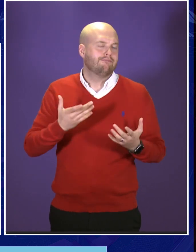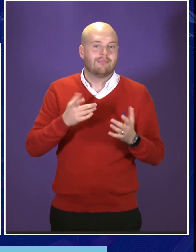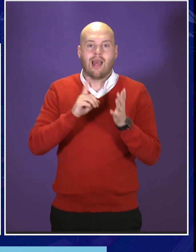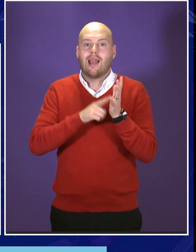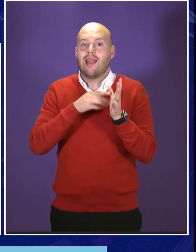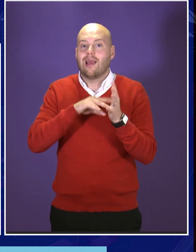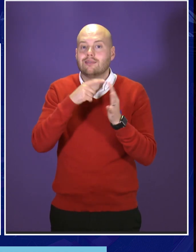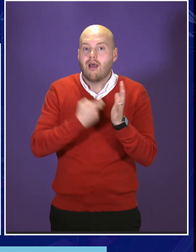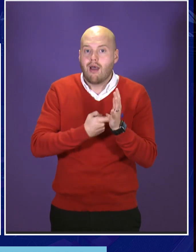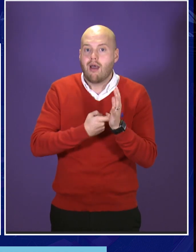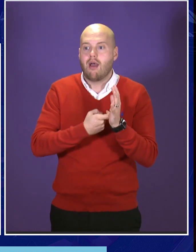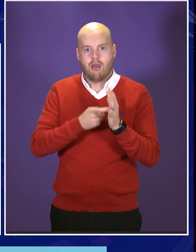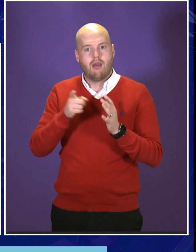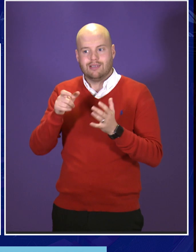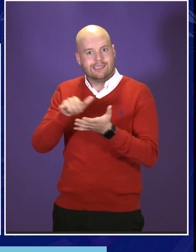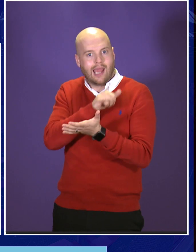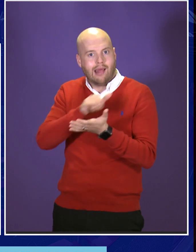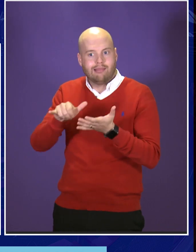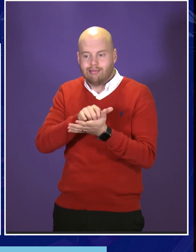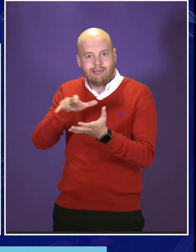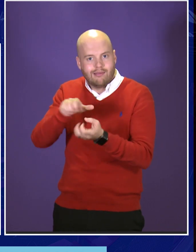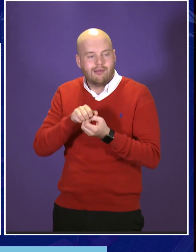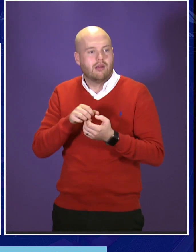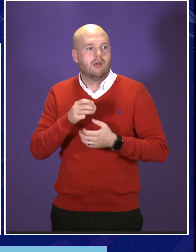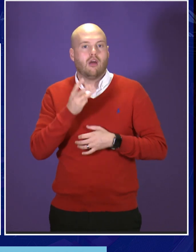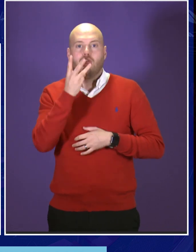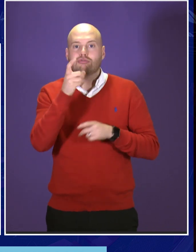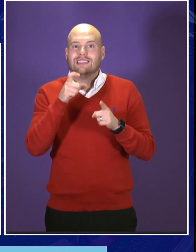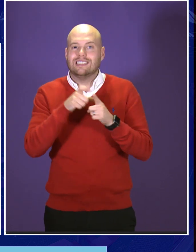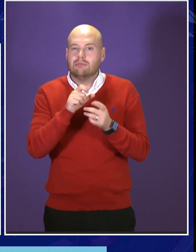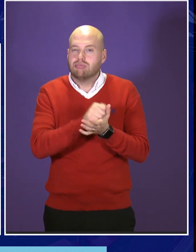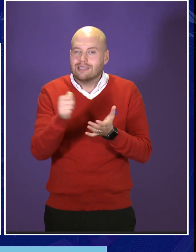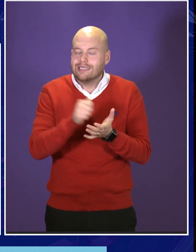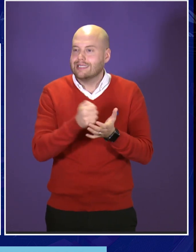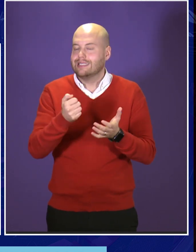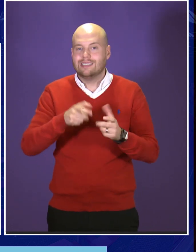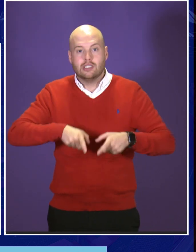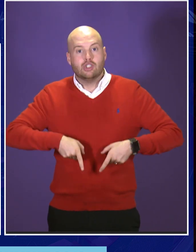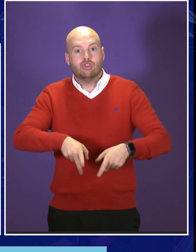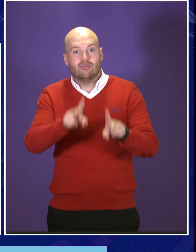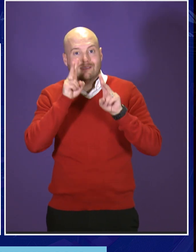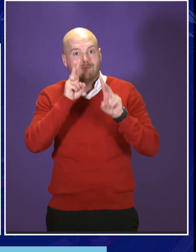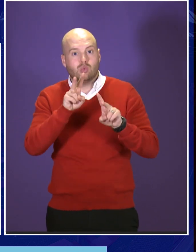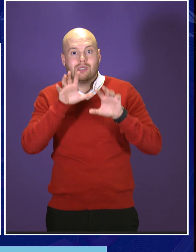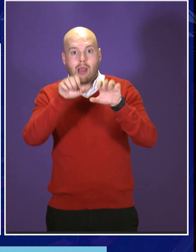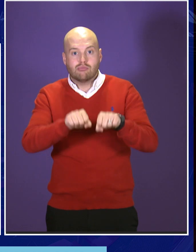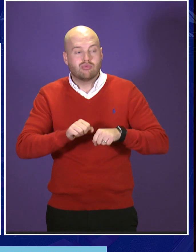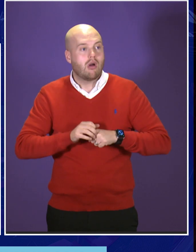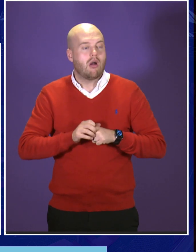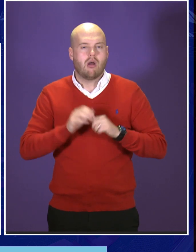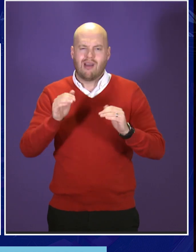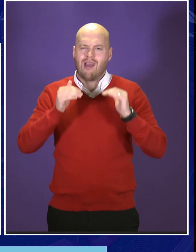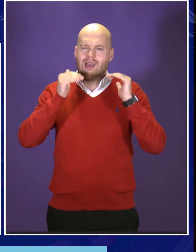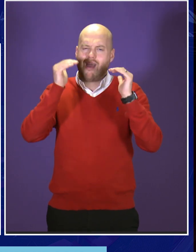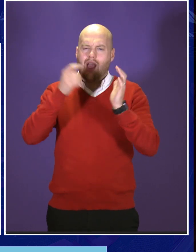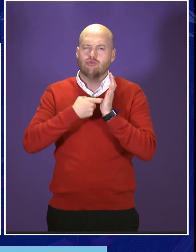3D printing, augmented reality, street view captures, drone view imagery captures, high-resolution